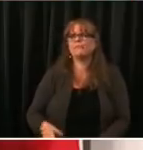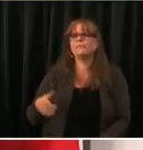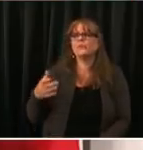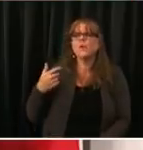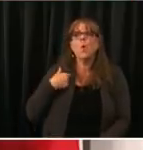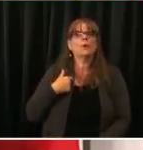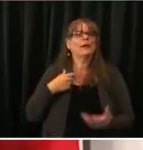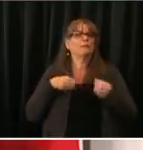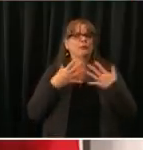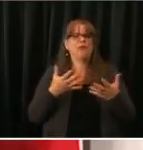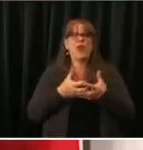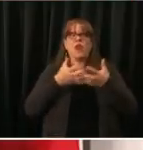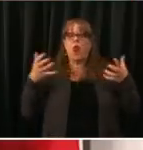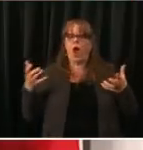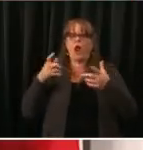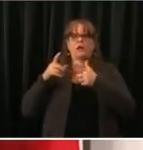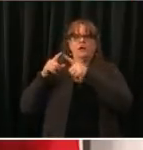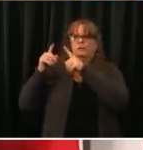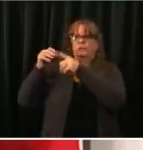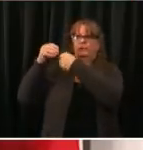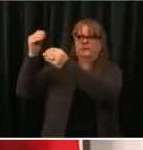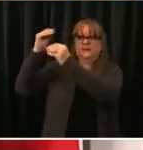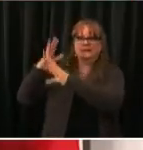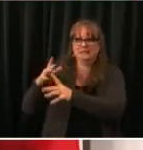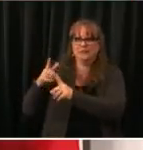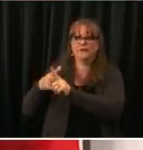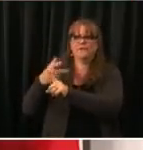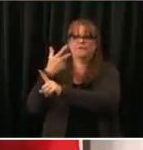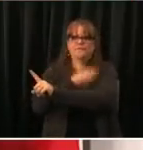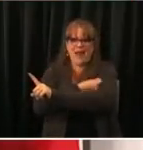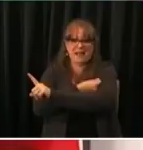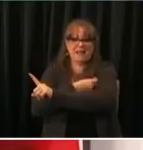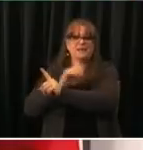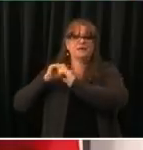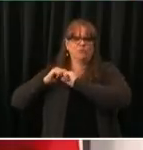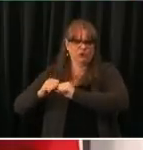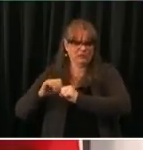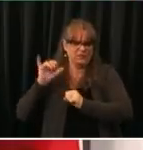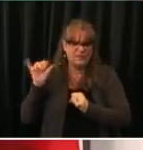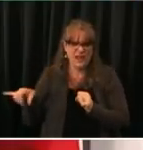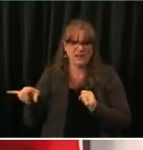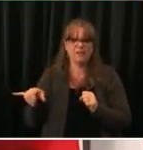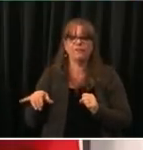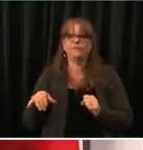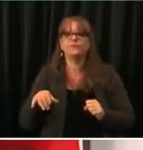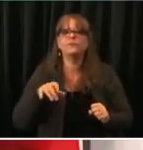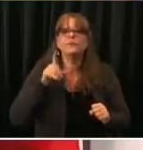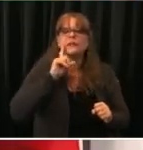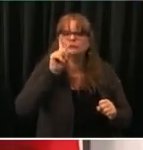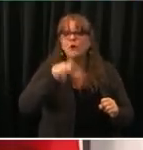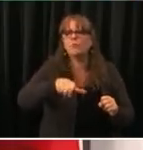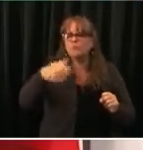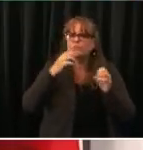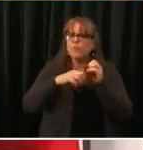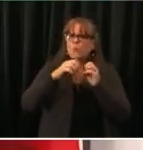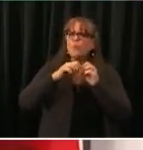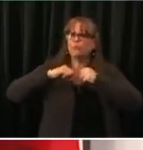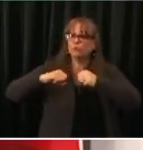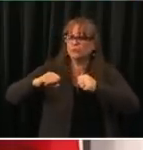is just one of those, but I think that the others that are layered together are as effective, if not